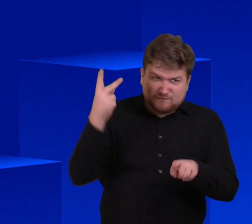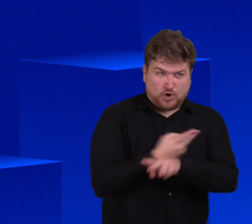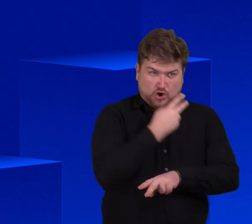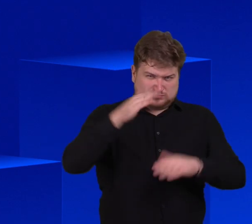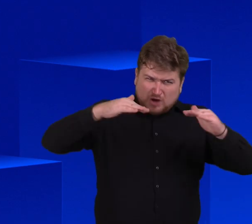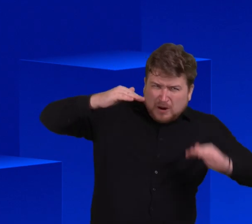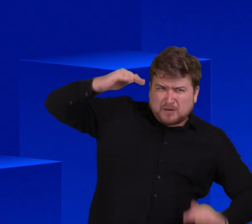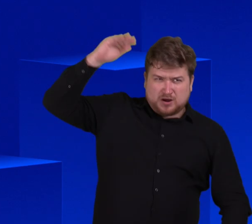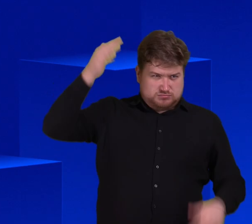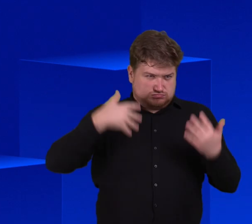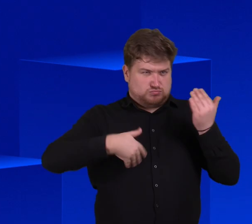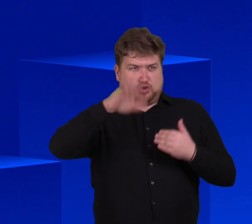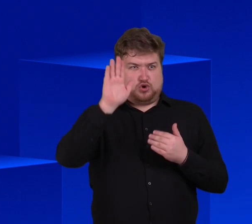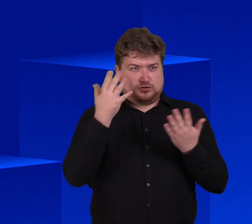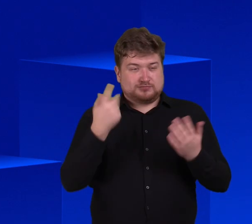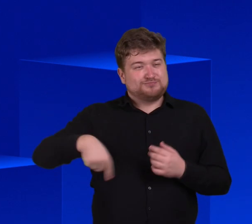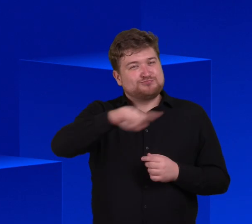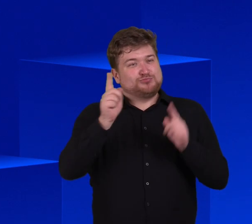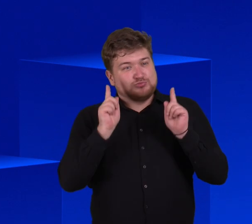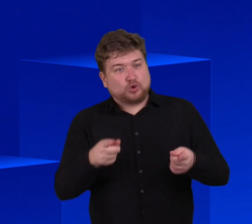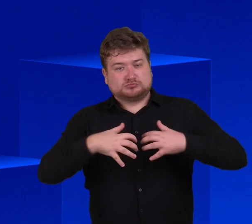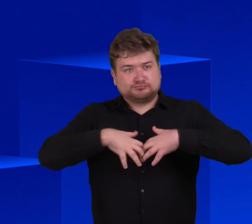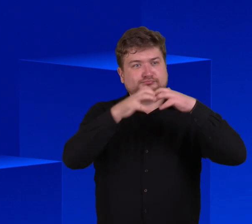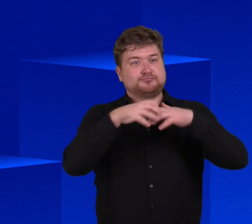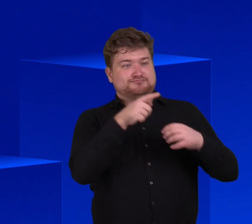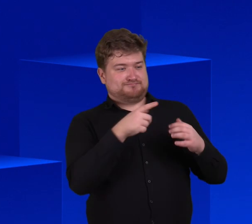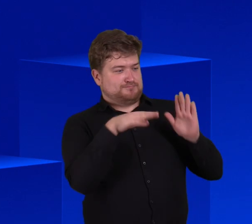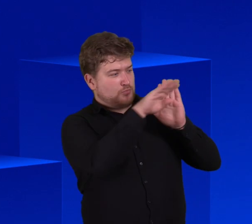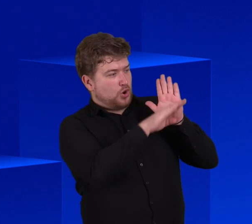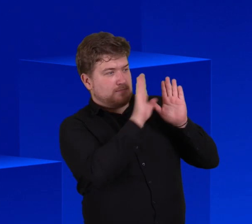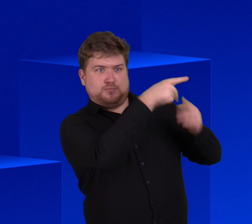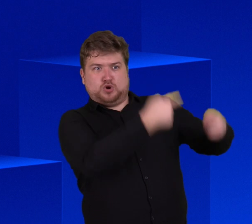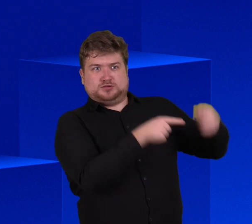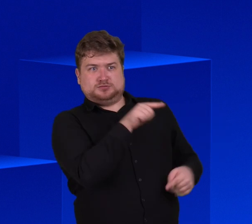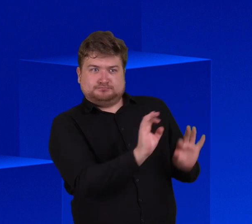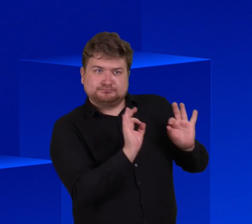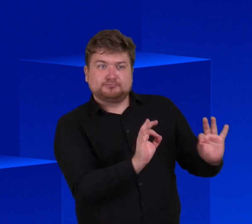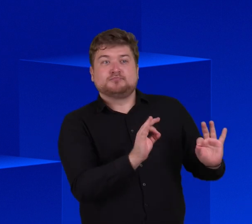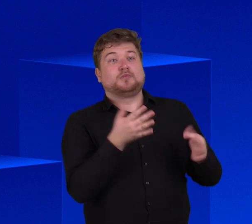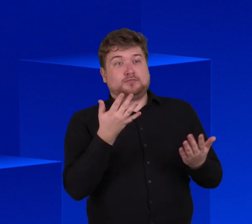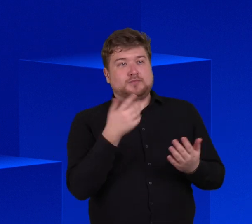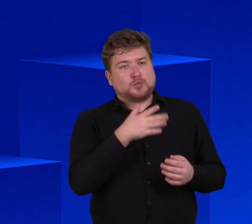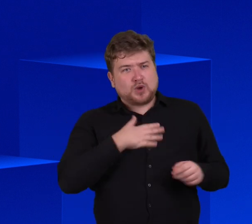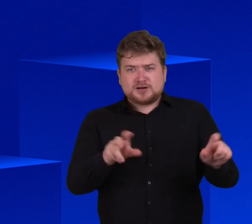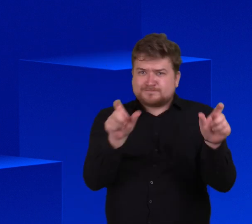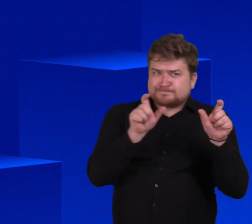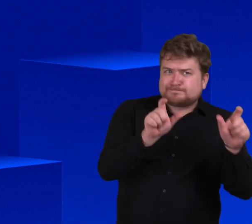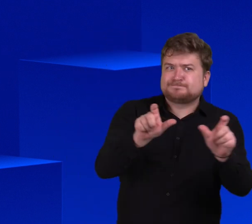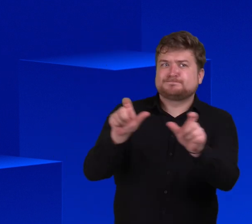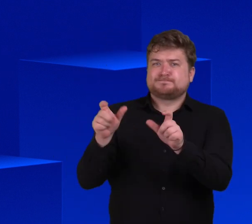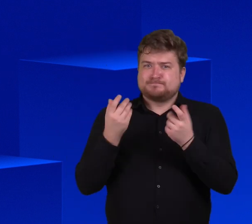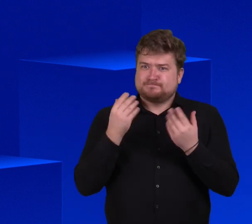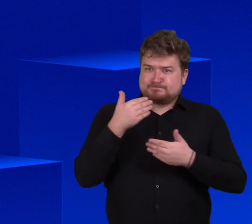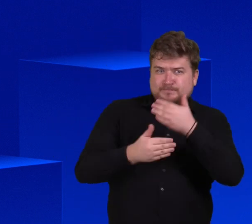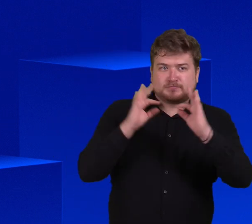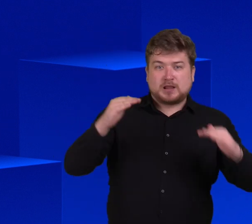territorial specificities. But there are some solutions. And there are measures that